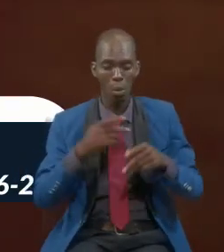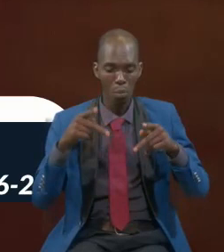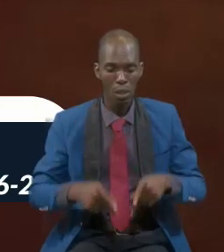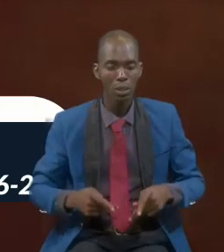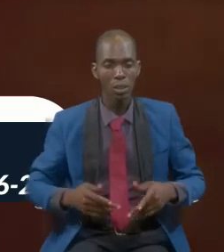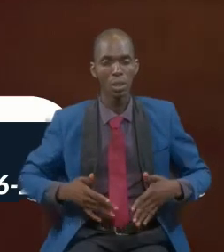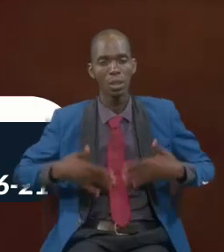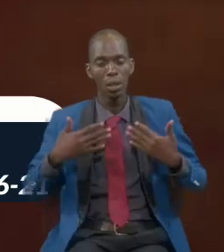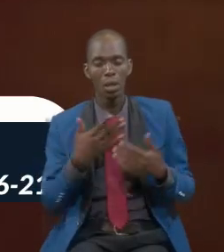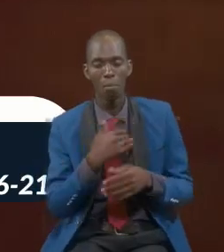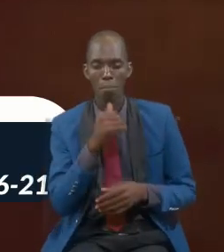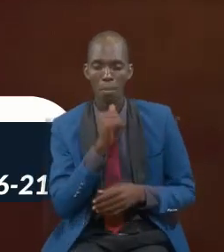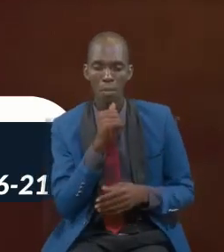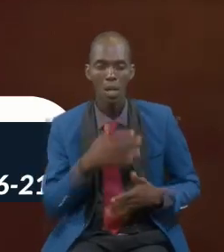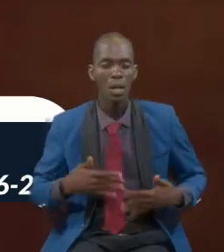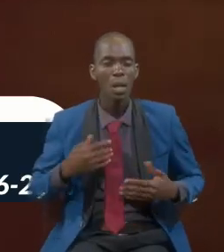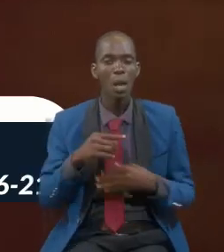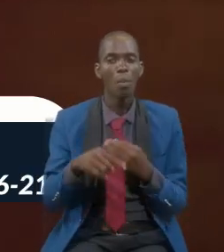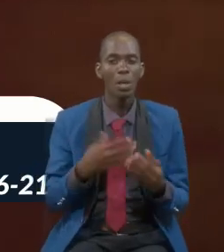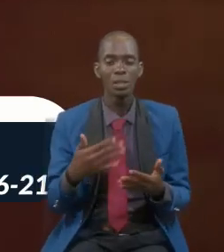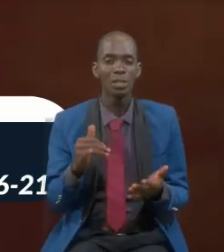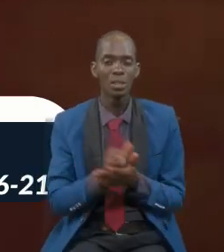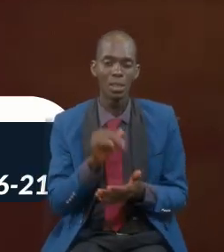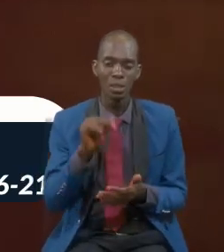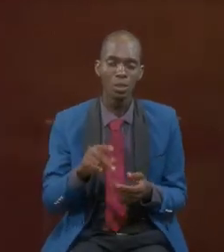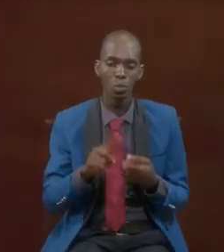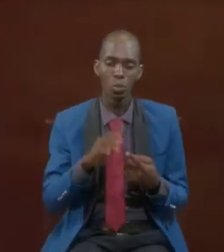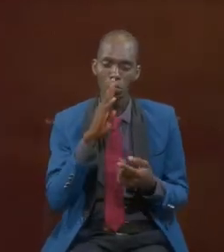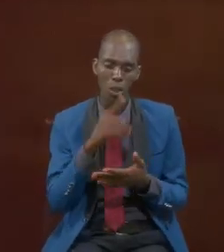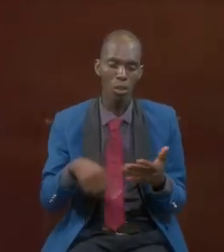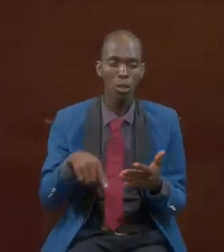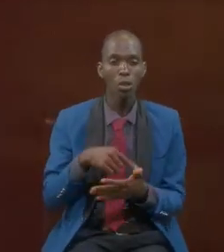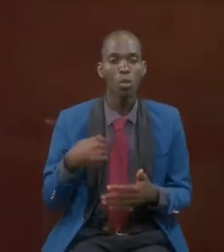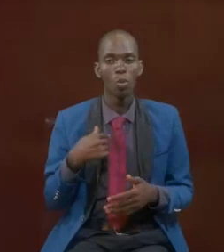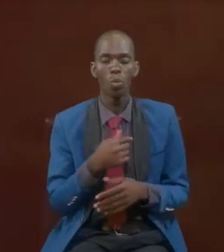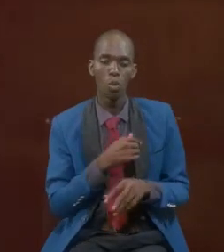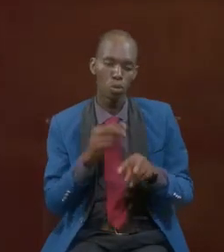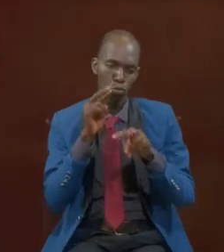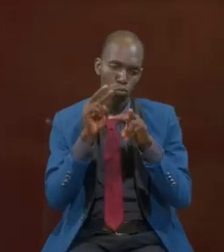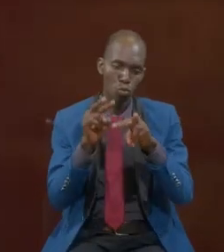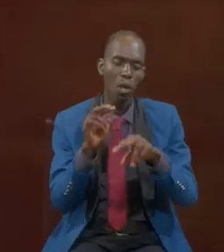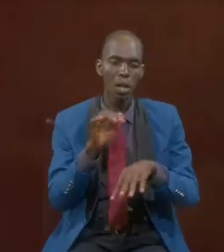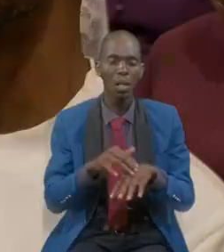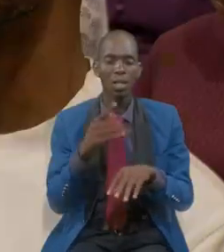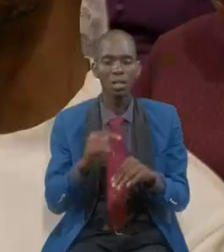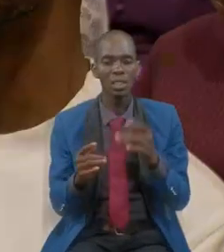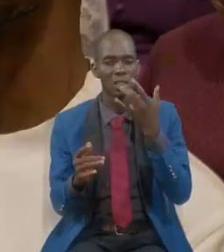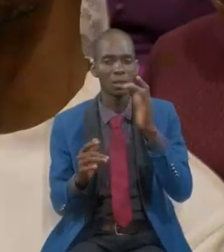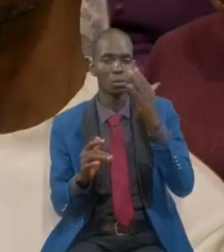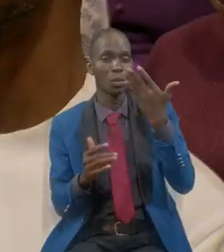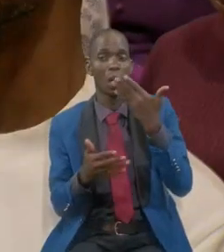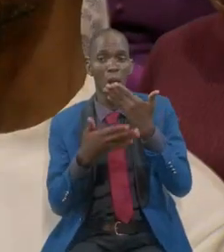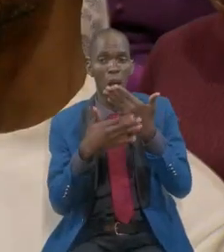private life and about the things that need to be corrected we look at the mirror if after looking at